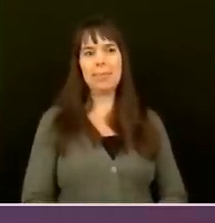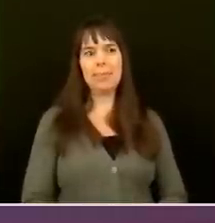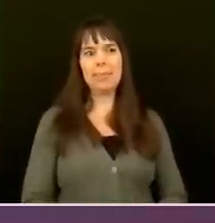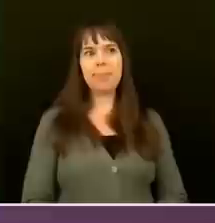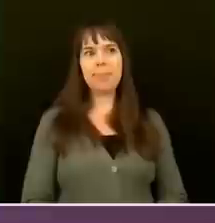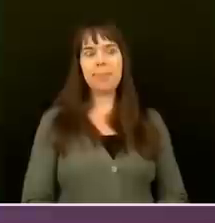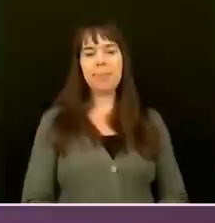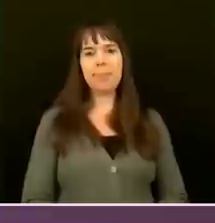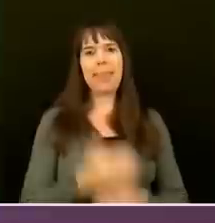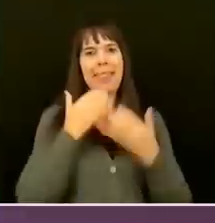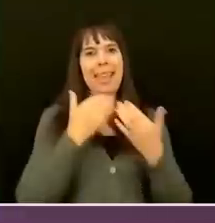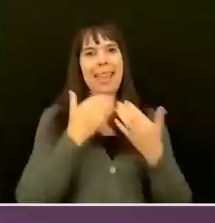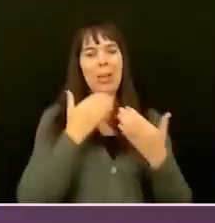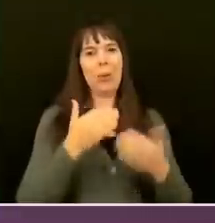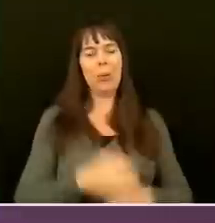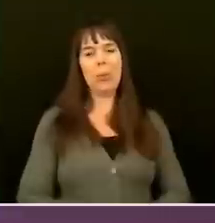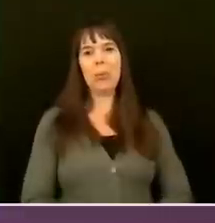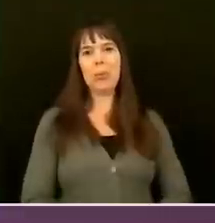Thank you.